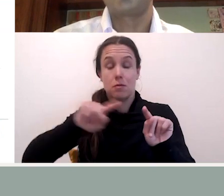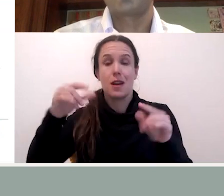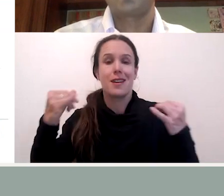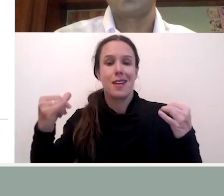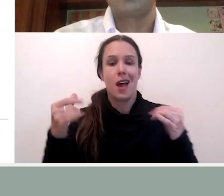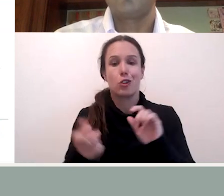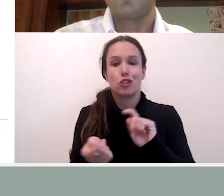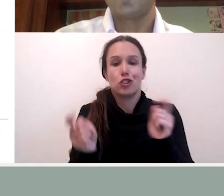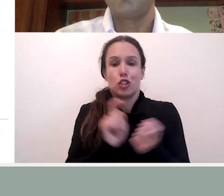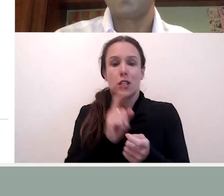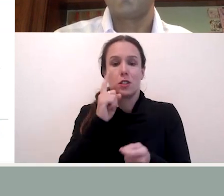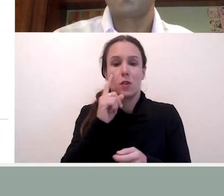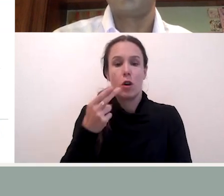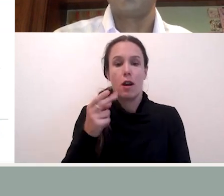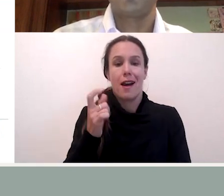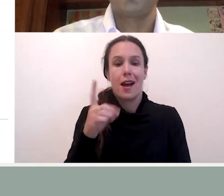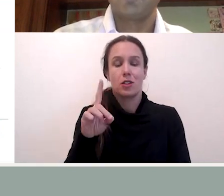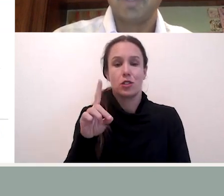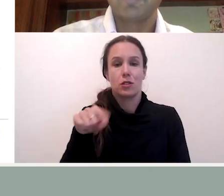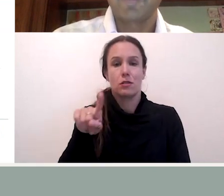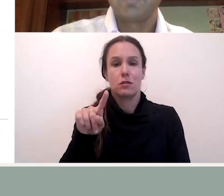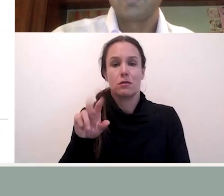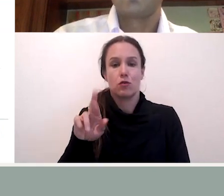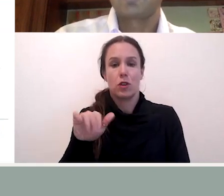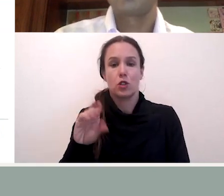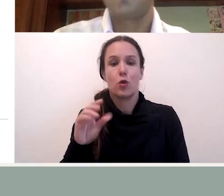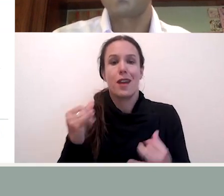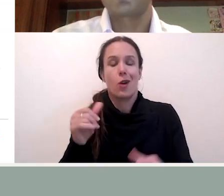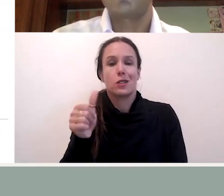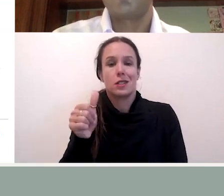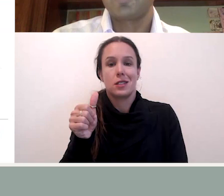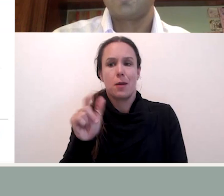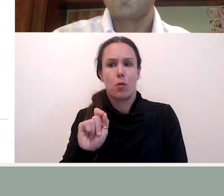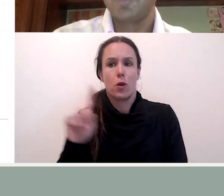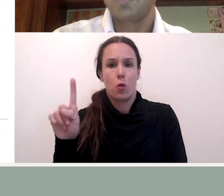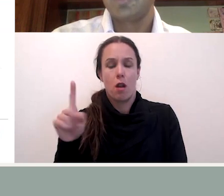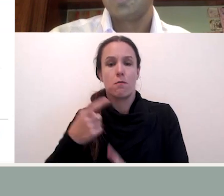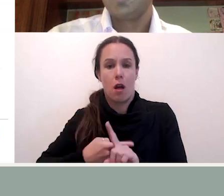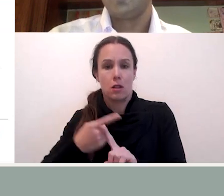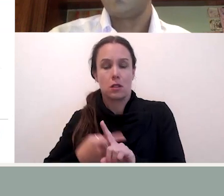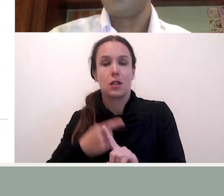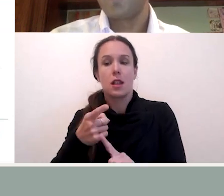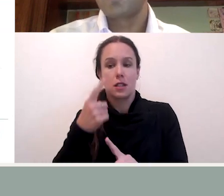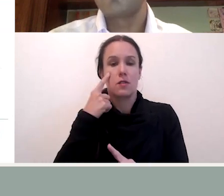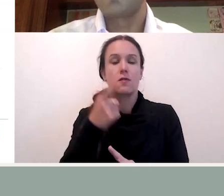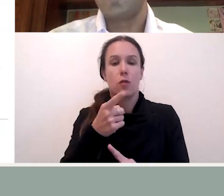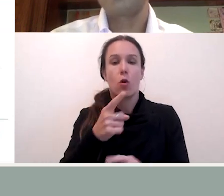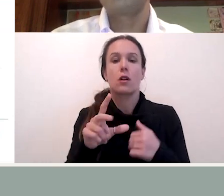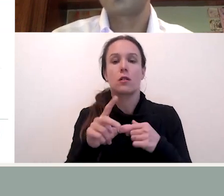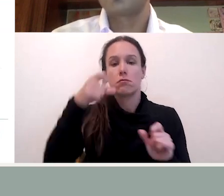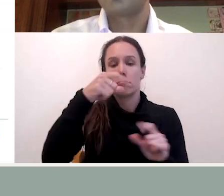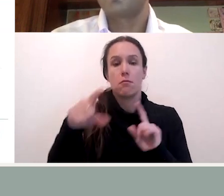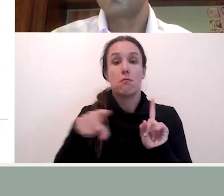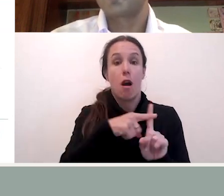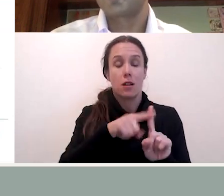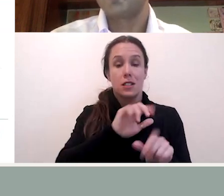trastuzumab deruxtecan for the median PFS of 10.1 months. So this is in the hormone receptor positive setting. In all patients, if you add the